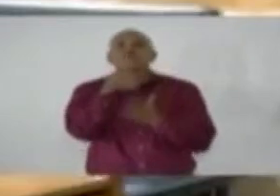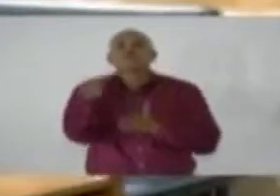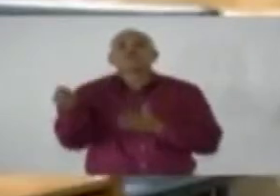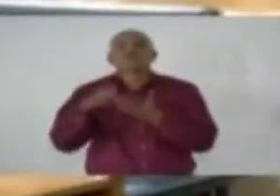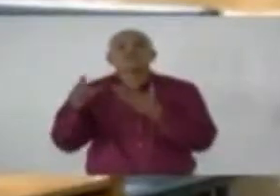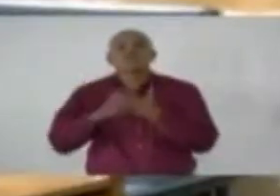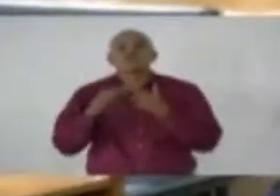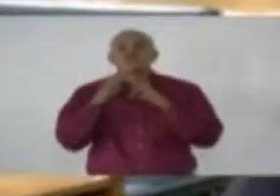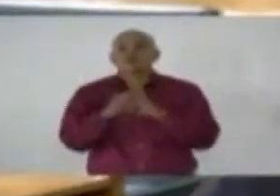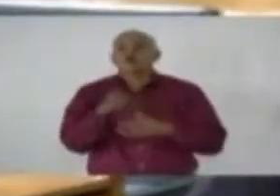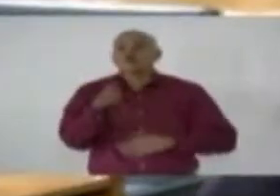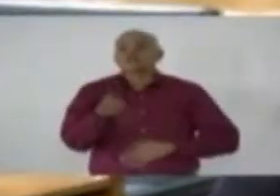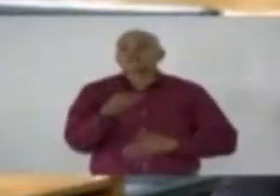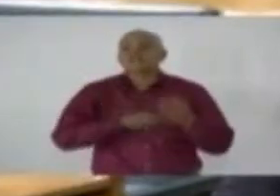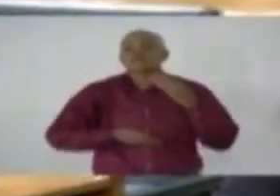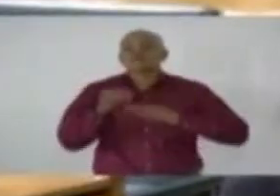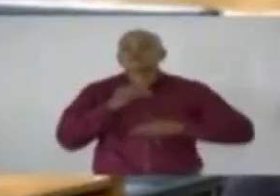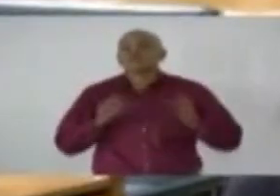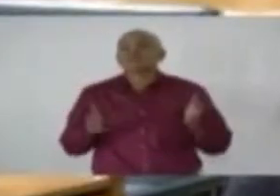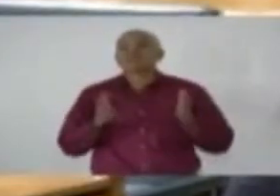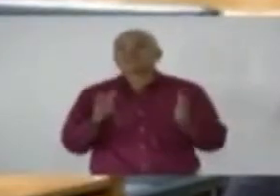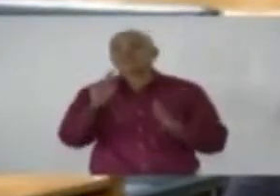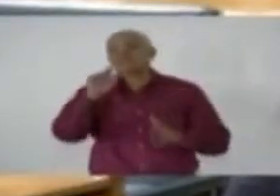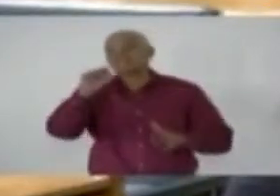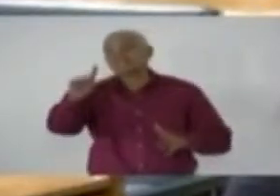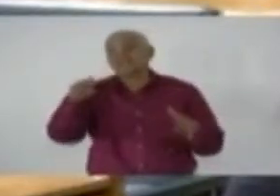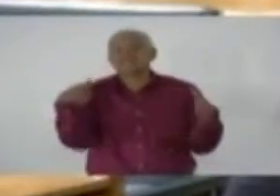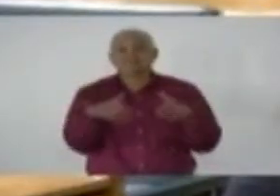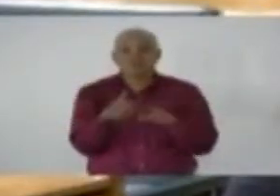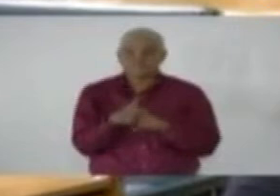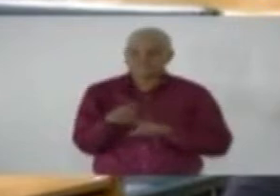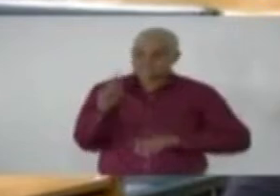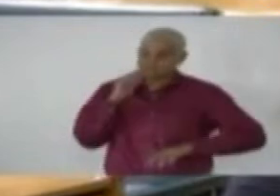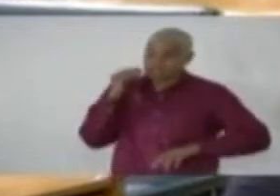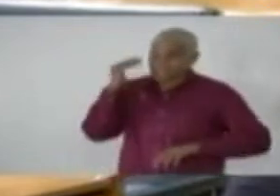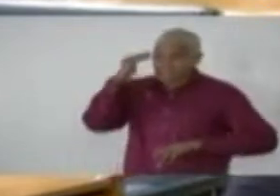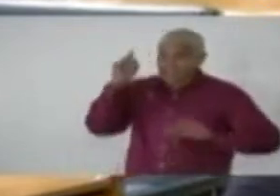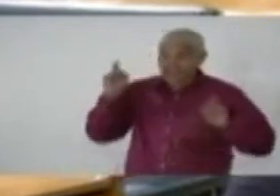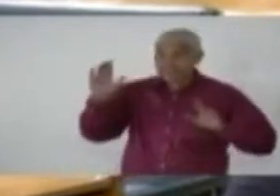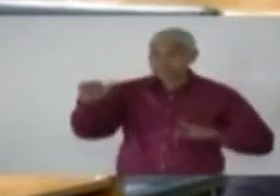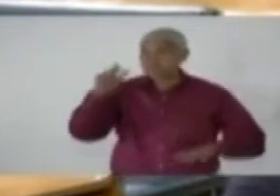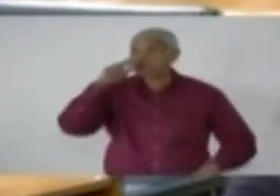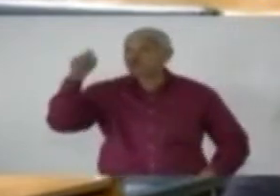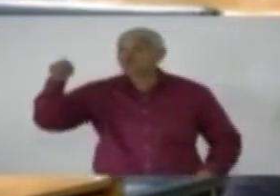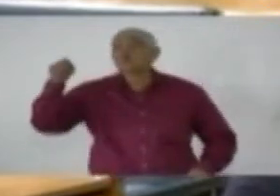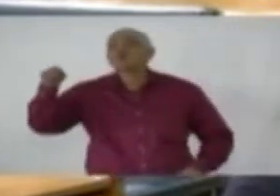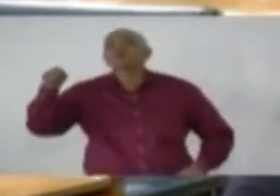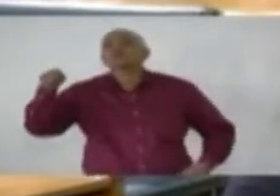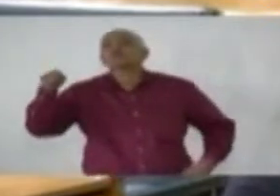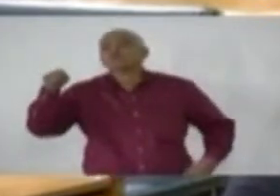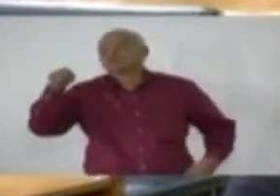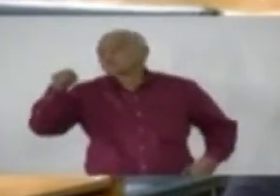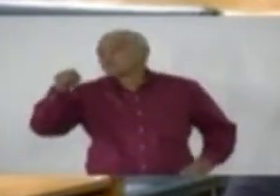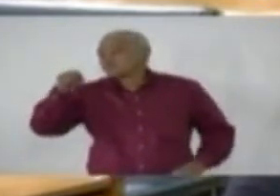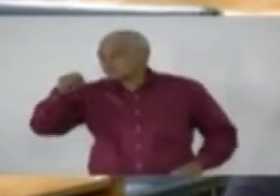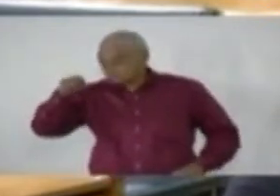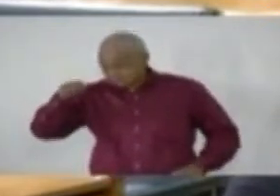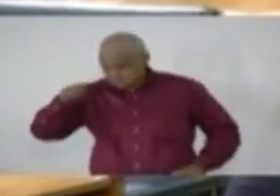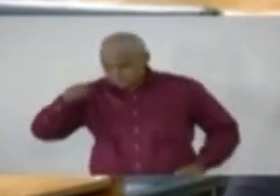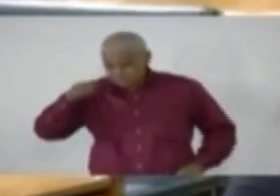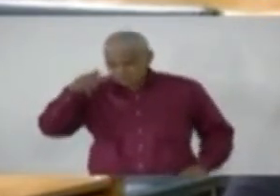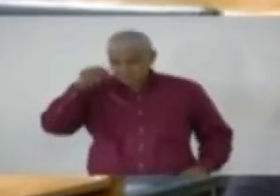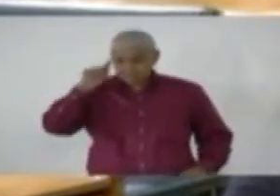called Trade Facilitation Task Force. It's headed by Mrs.